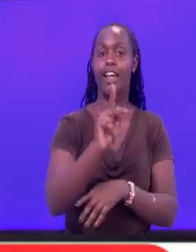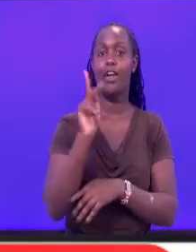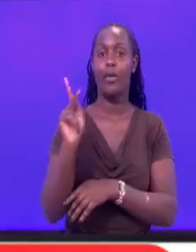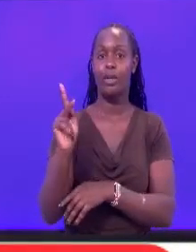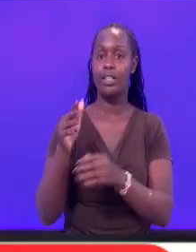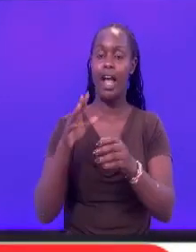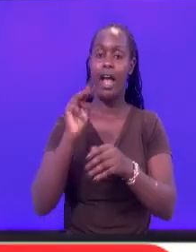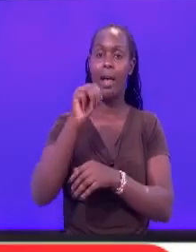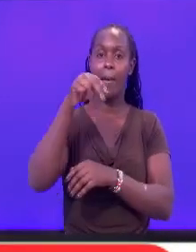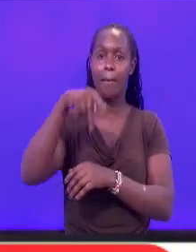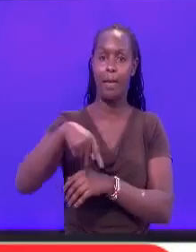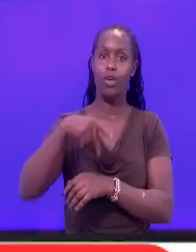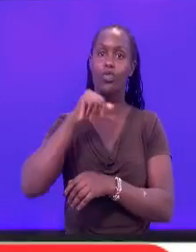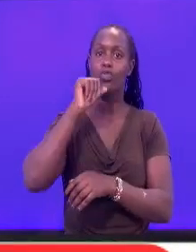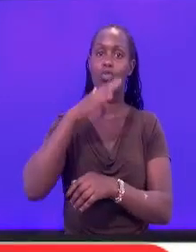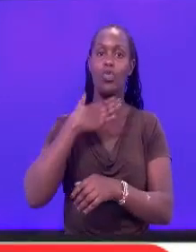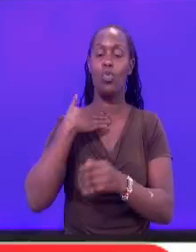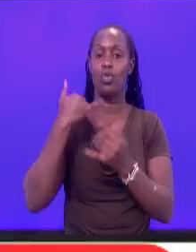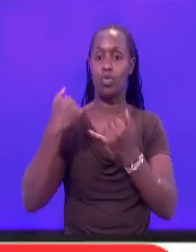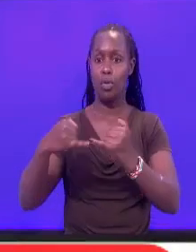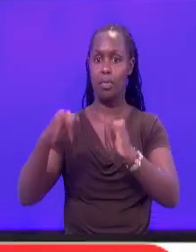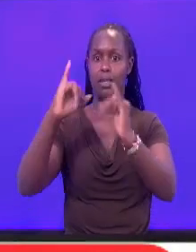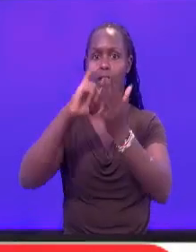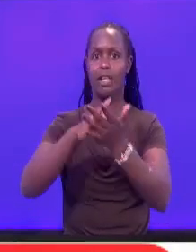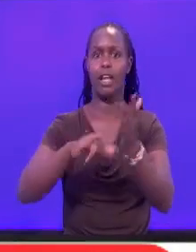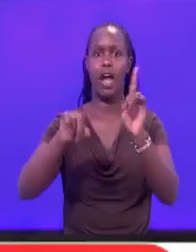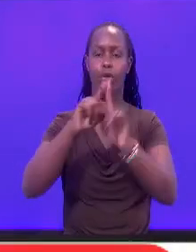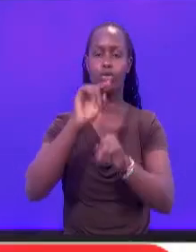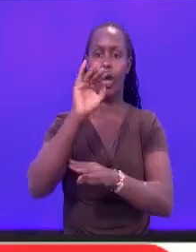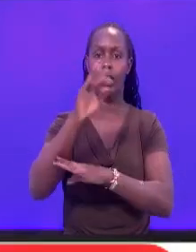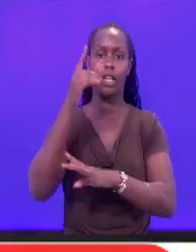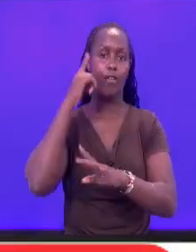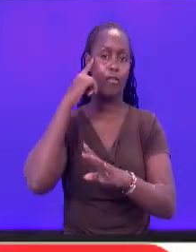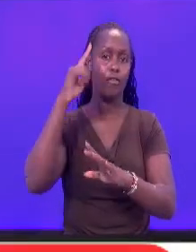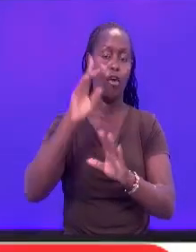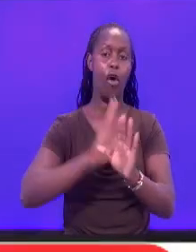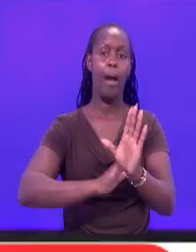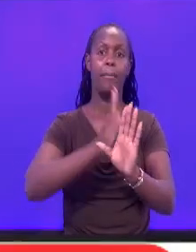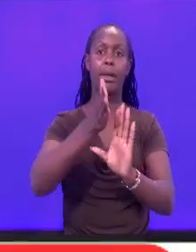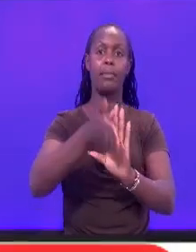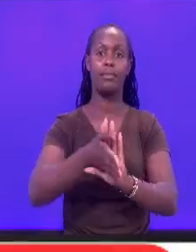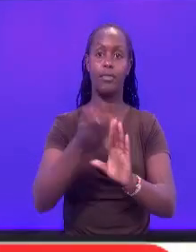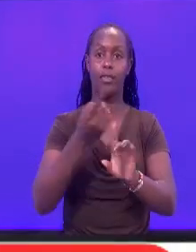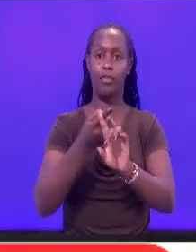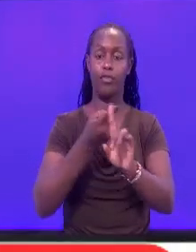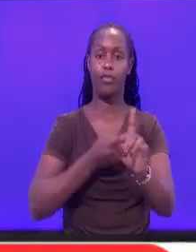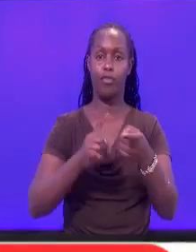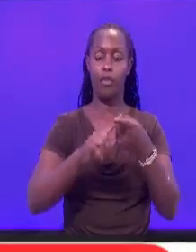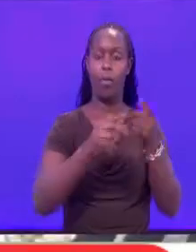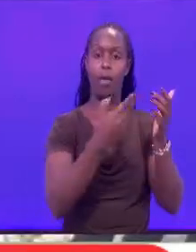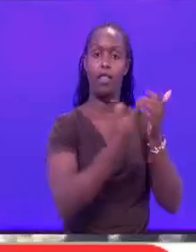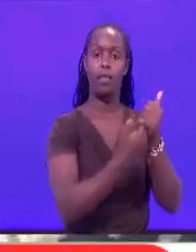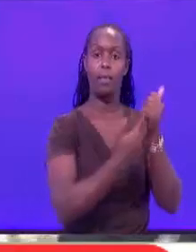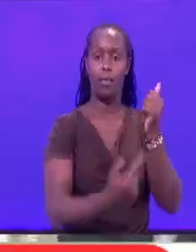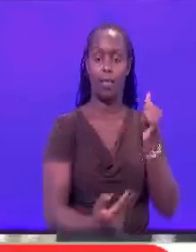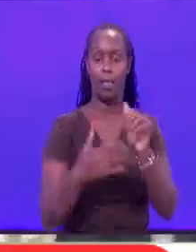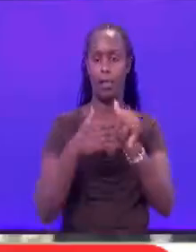and called for the intervention from the two leaders of both coalitions, as Mike Wangungo reports.